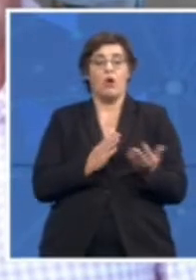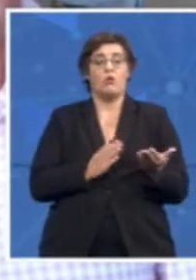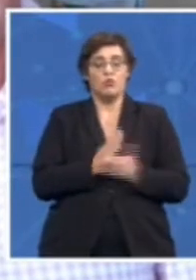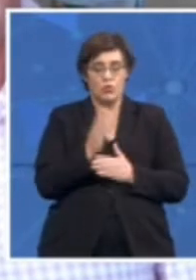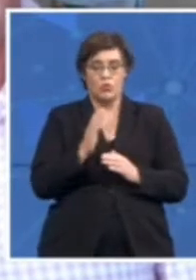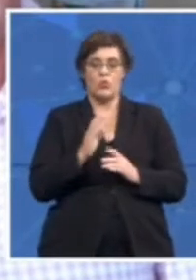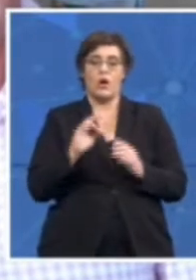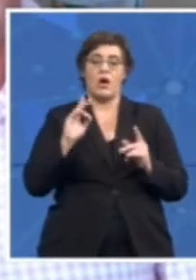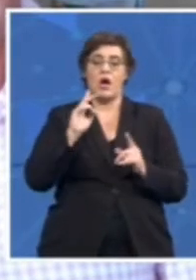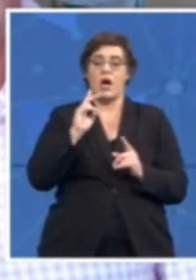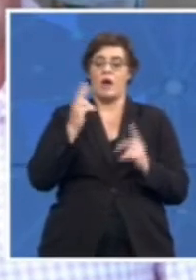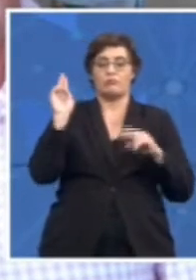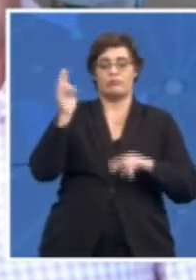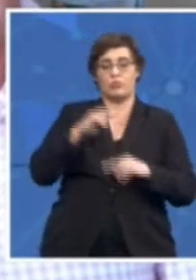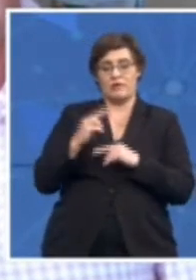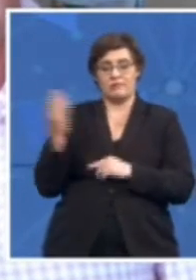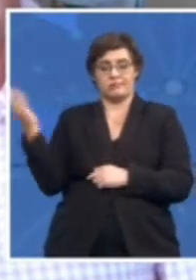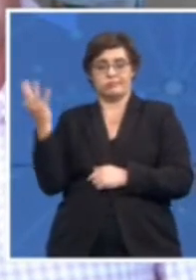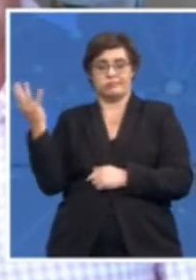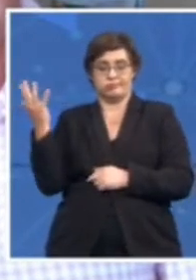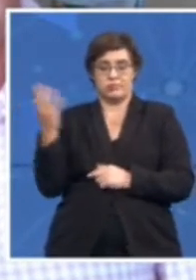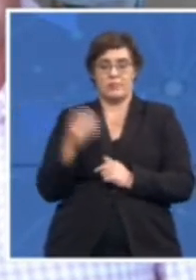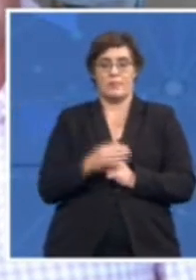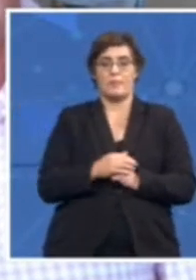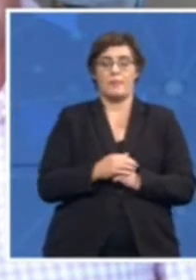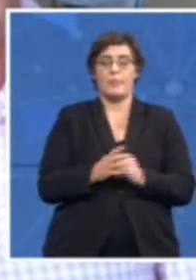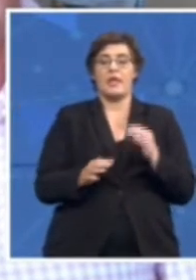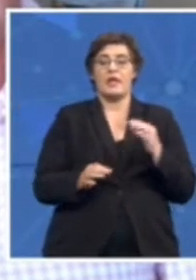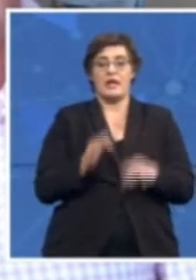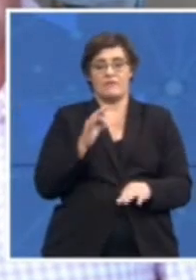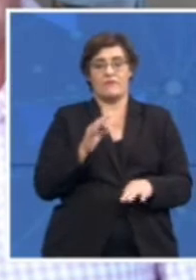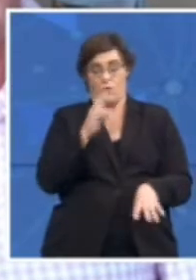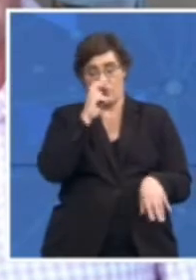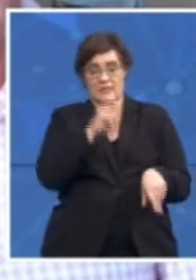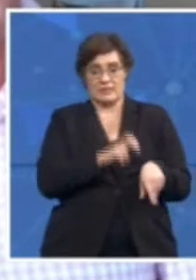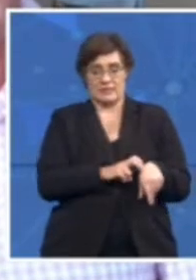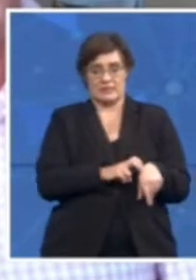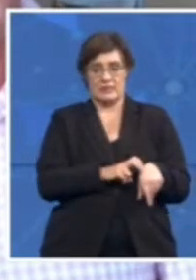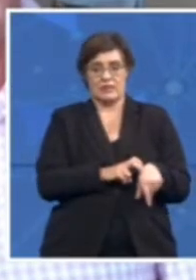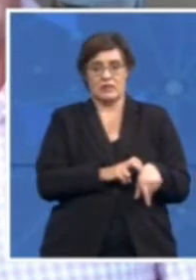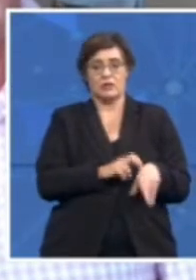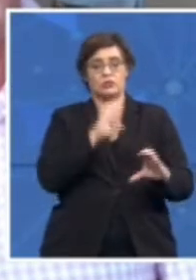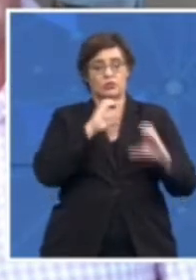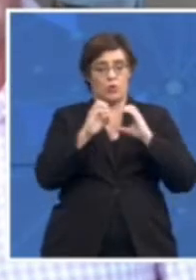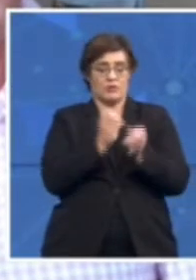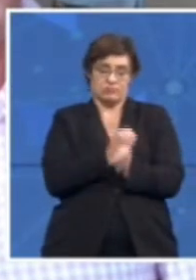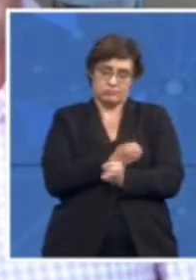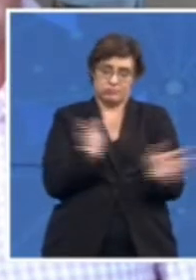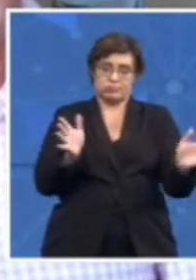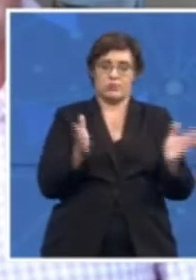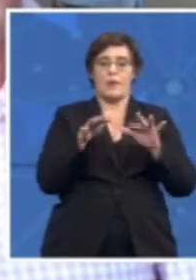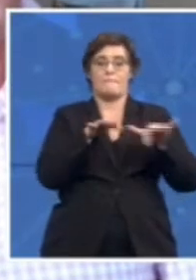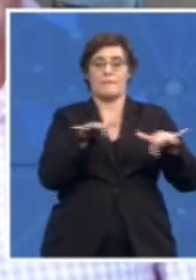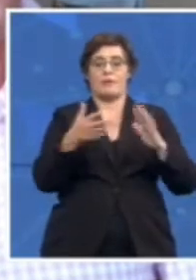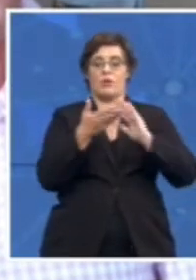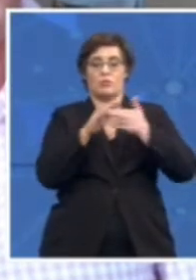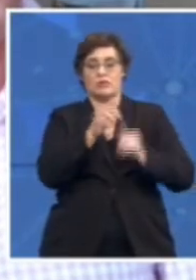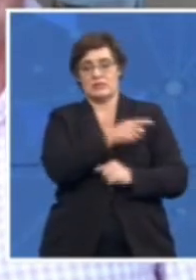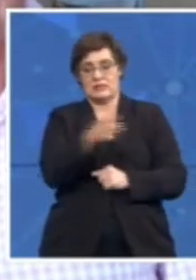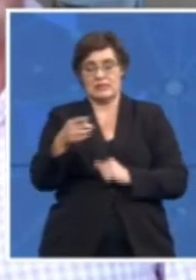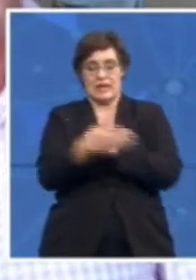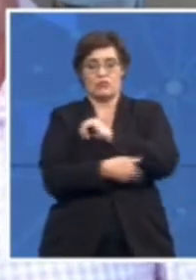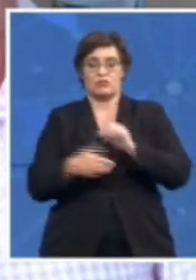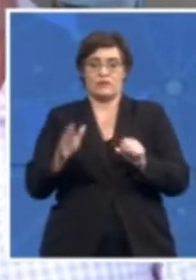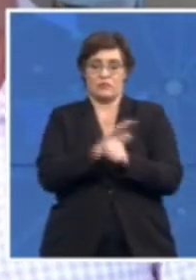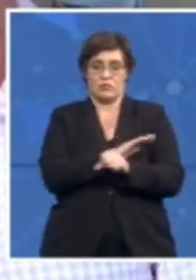there is a reason to communicate broadly to the public and to the whole country. Any closing remarks, Andre de